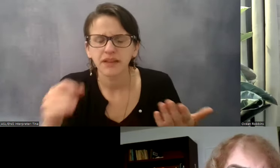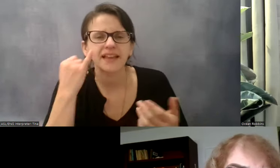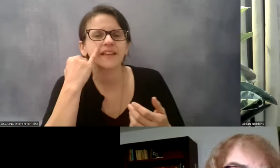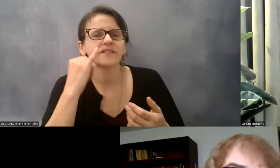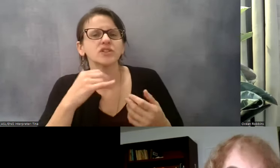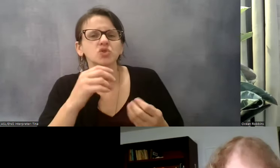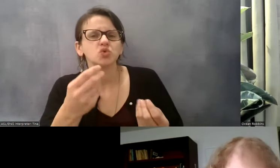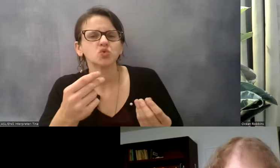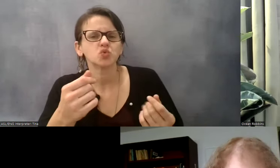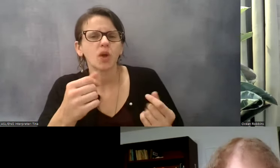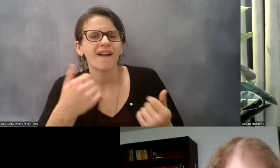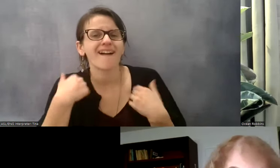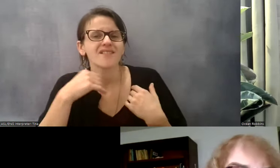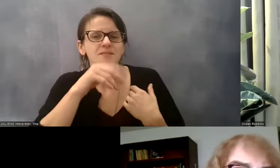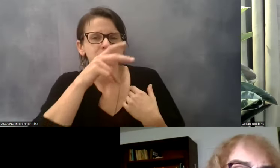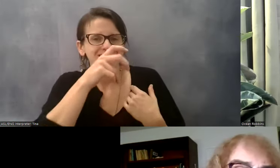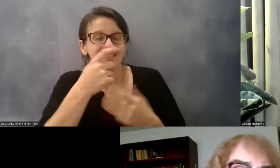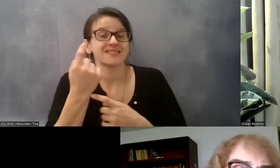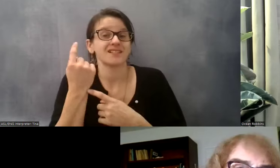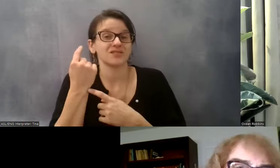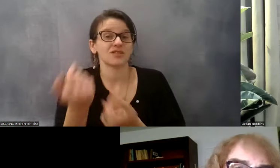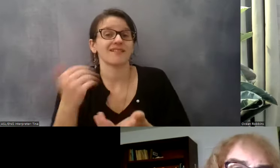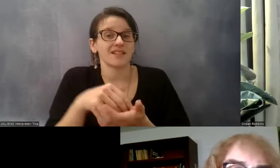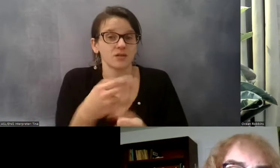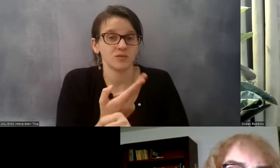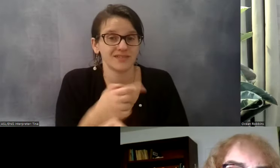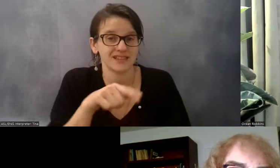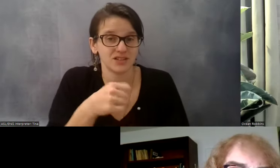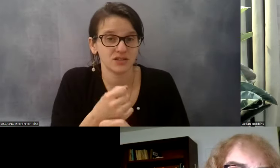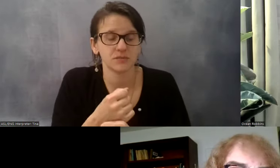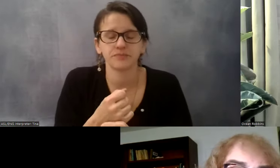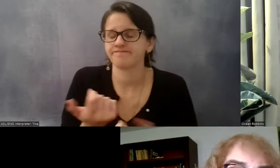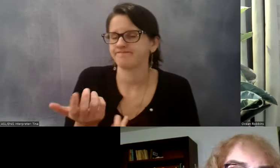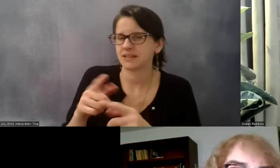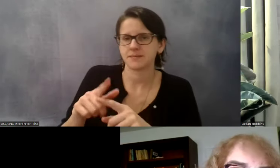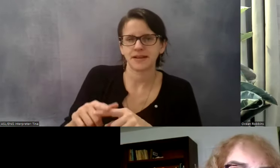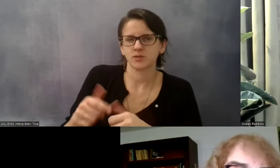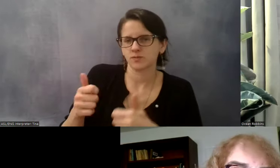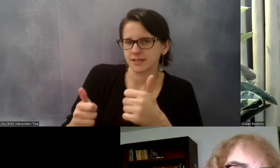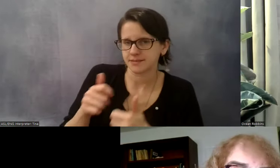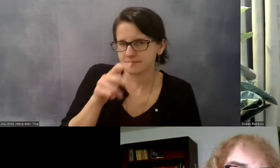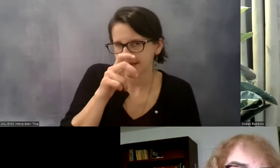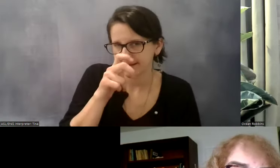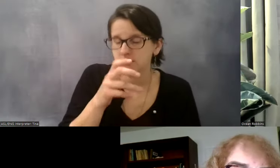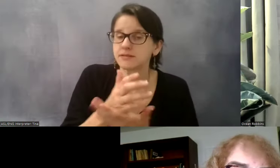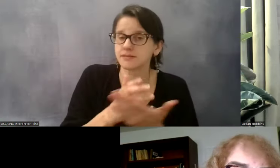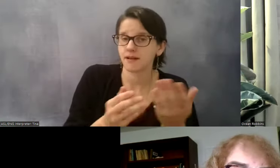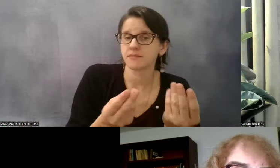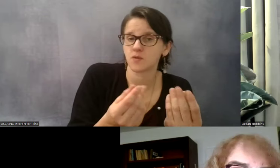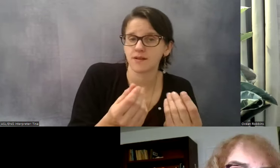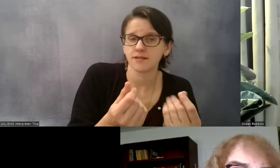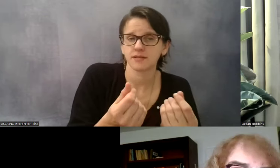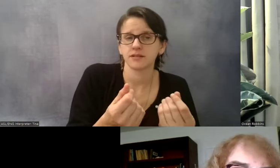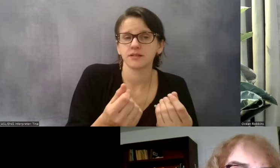had pests in the Yeah, previous year would it be good that again? really varies on the specific pest. There are some soils that